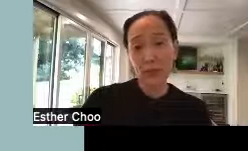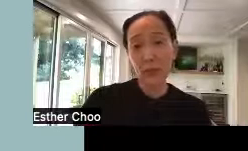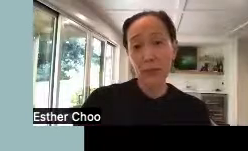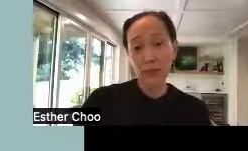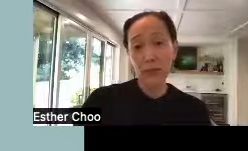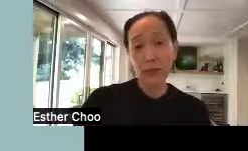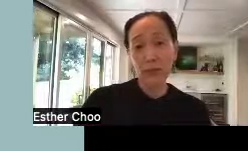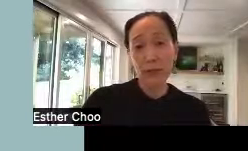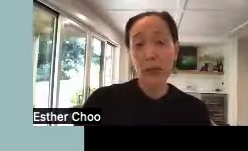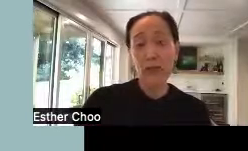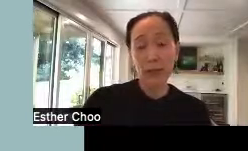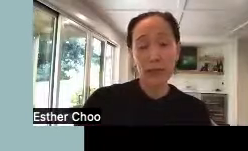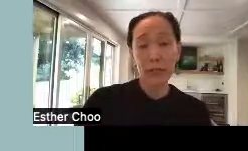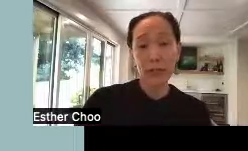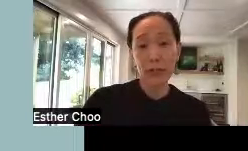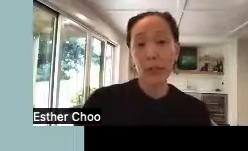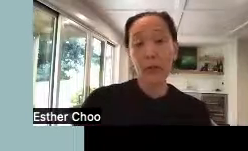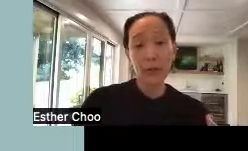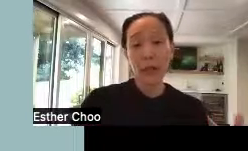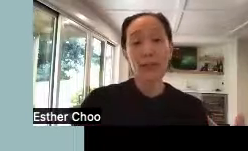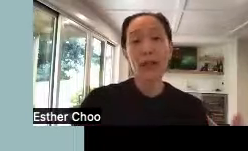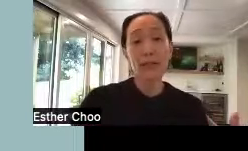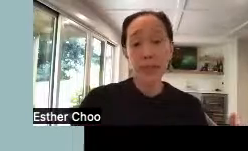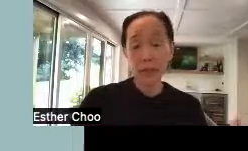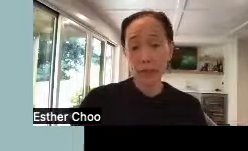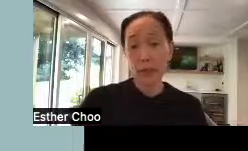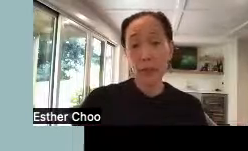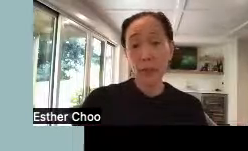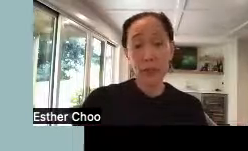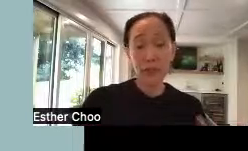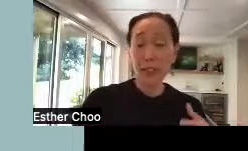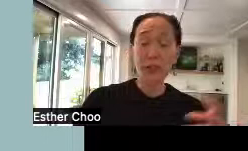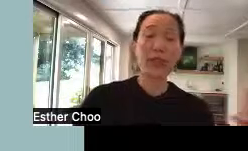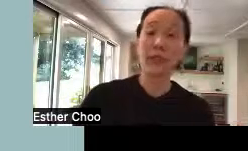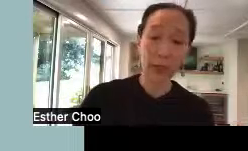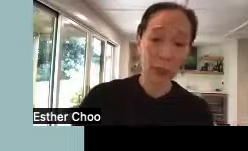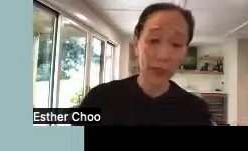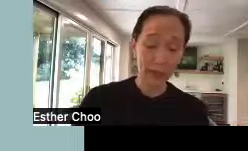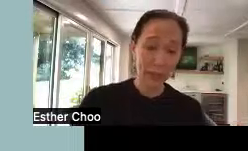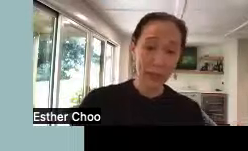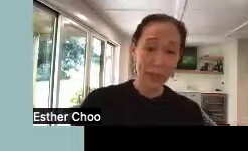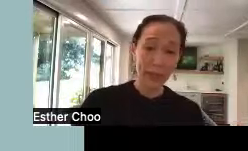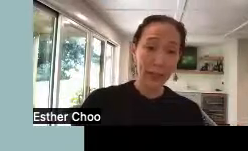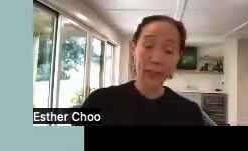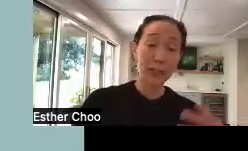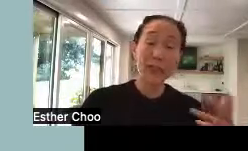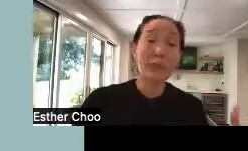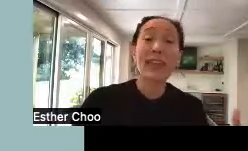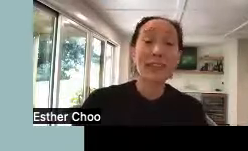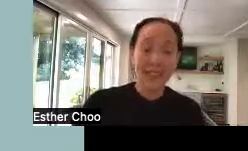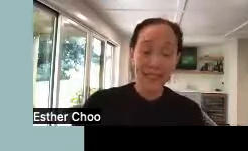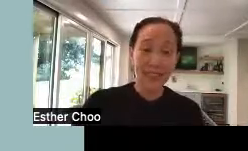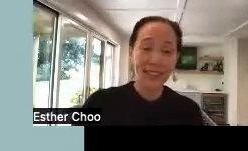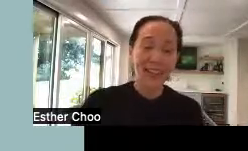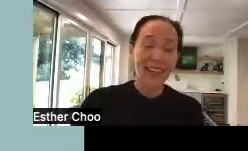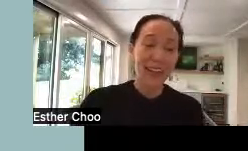towards building strong equity culture. But we cannot say that we have a strong equity culture and change nothing about the way that leadership is allocated. It just doesn't make